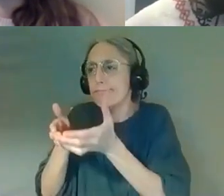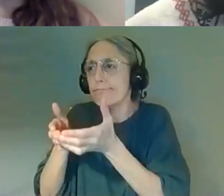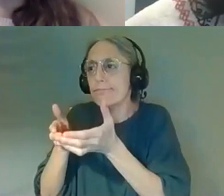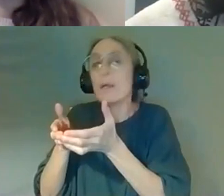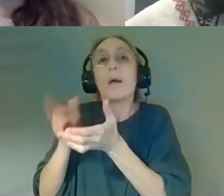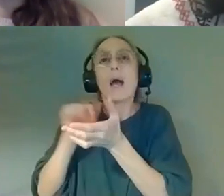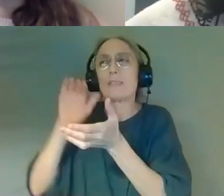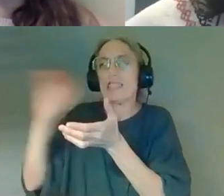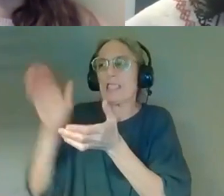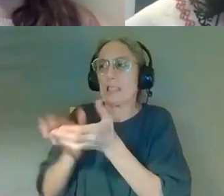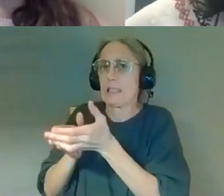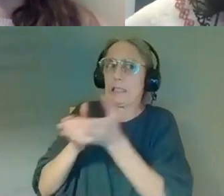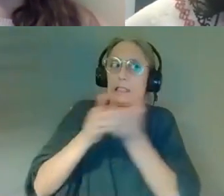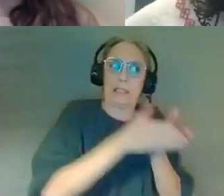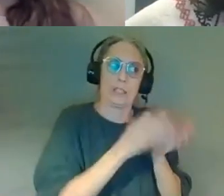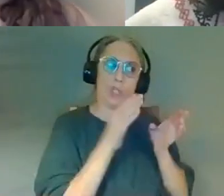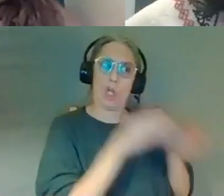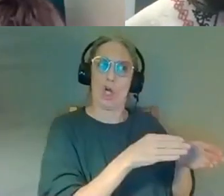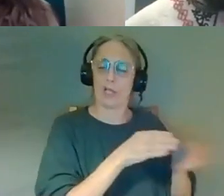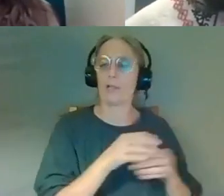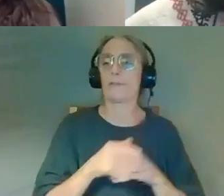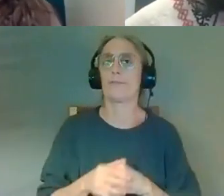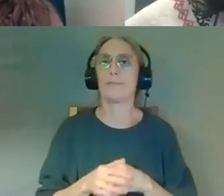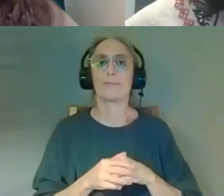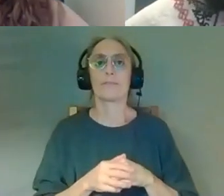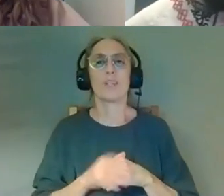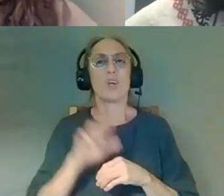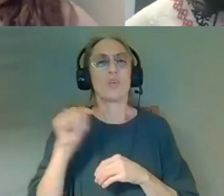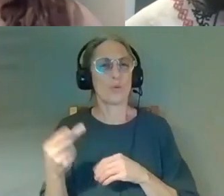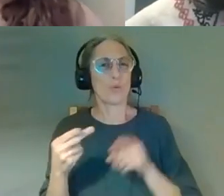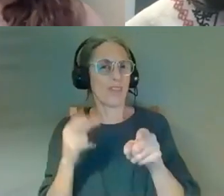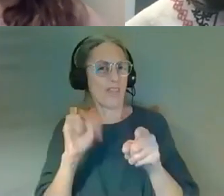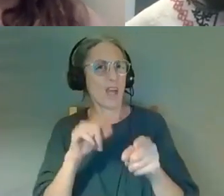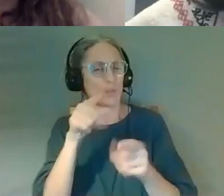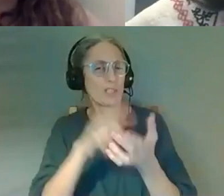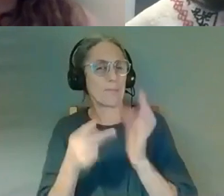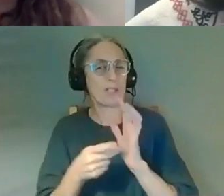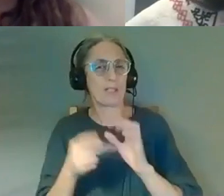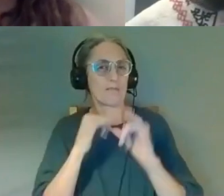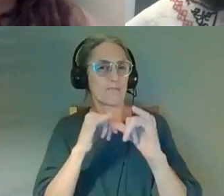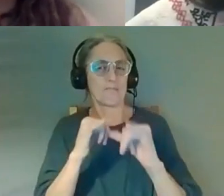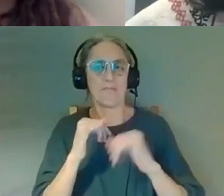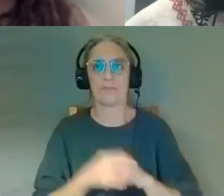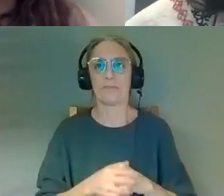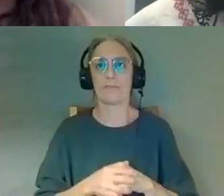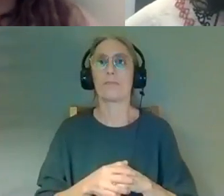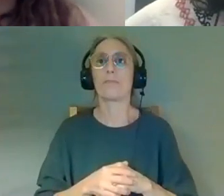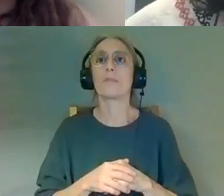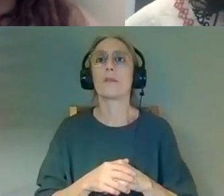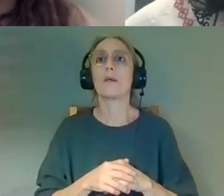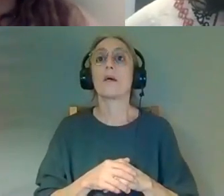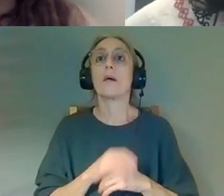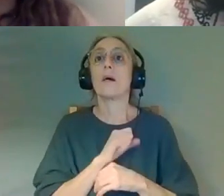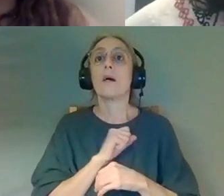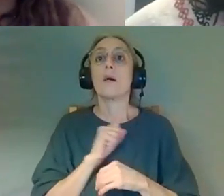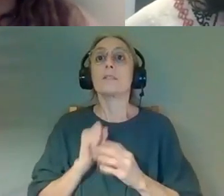was trying to talk about. Okay, so in terms of IDOT, we just